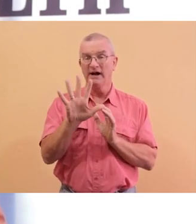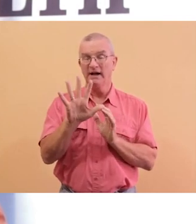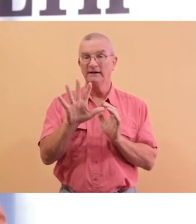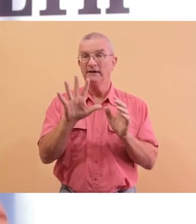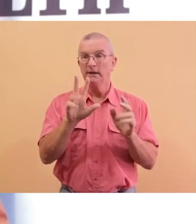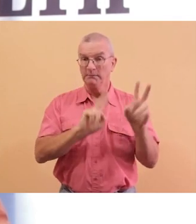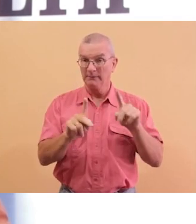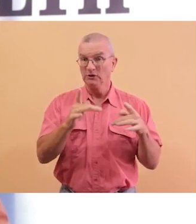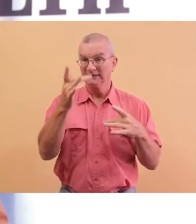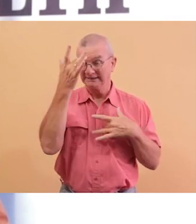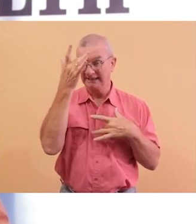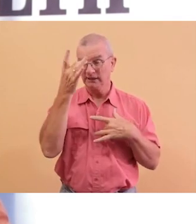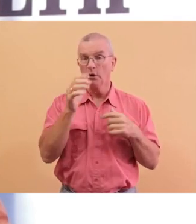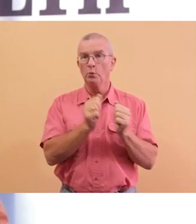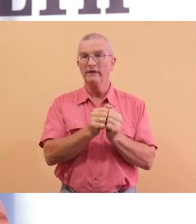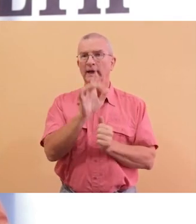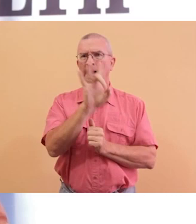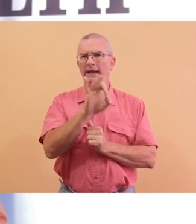2,455,905 cases with